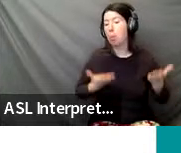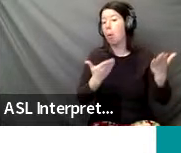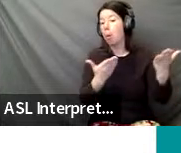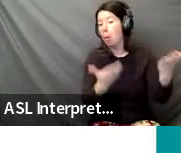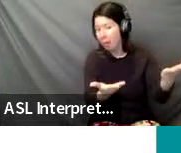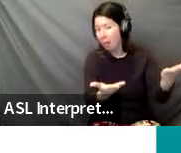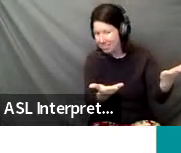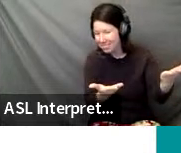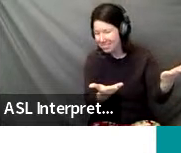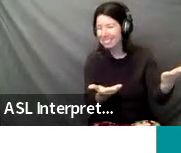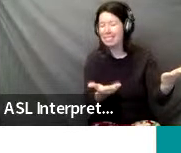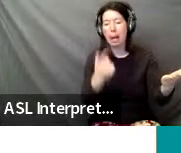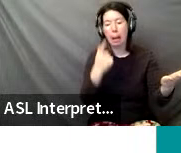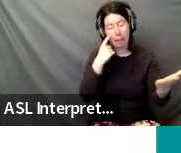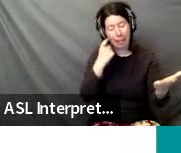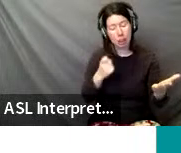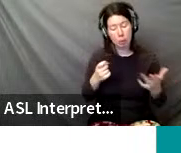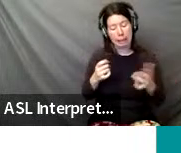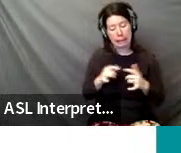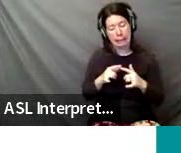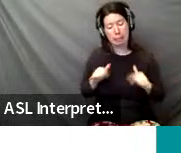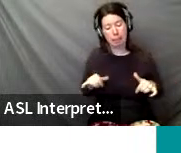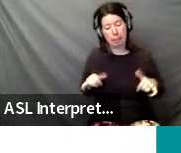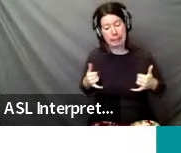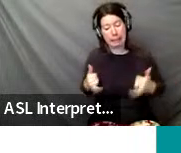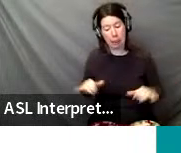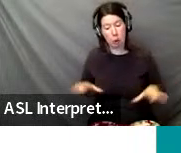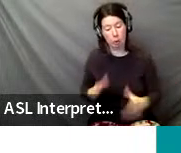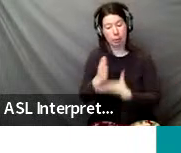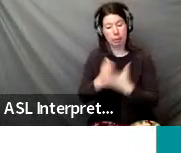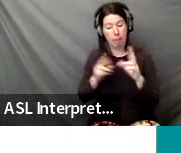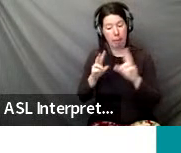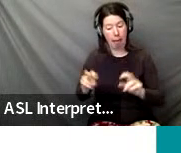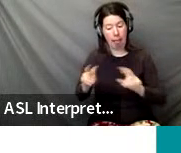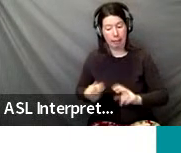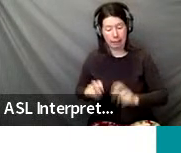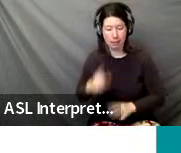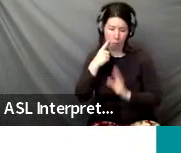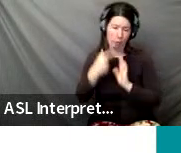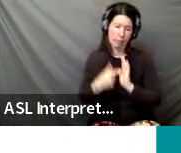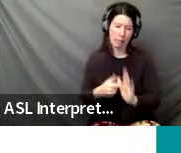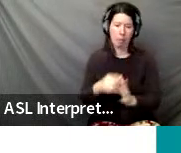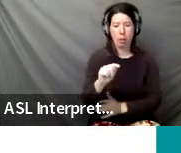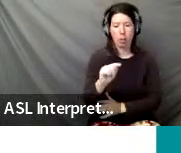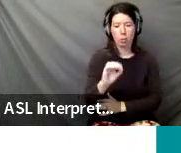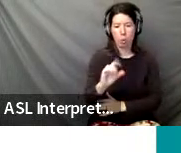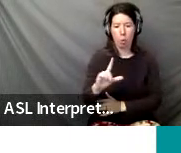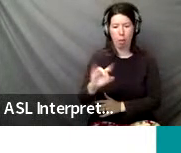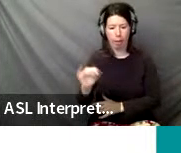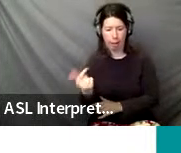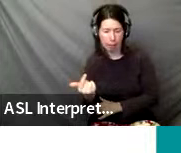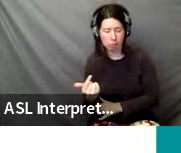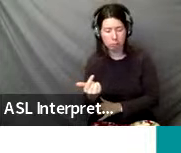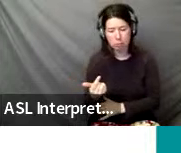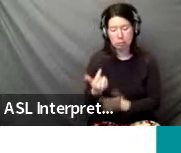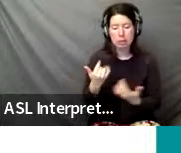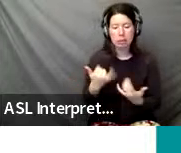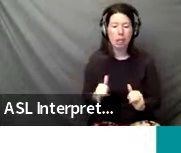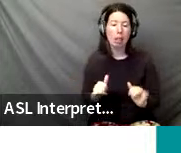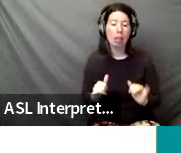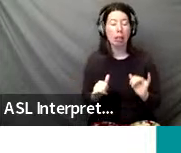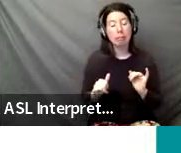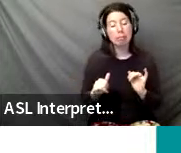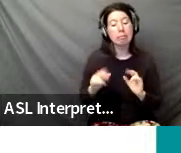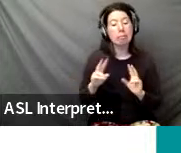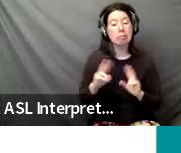still doing some analysis, like with the tolling, to figure out with the modeling for